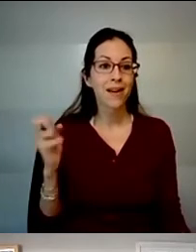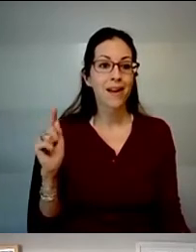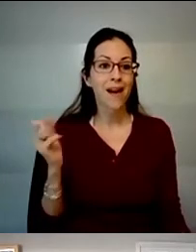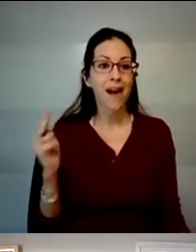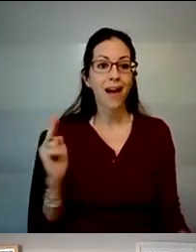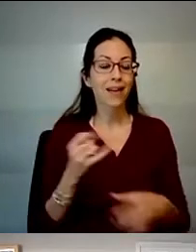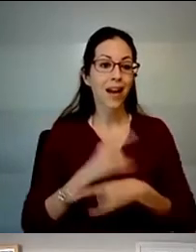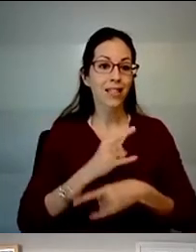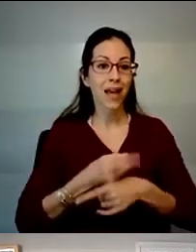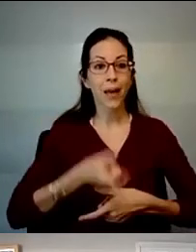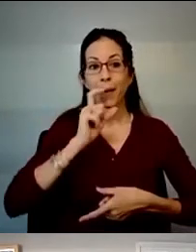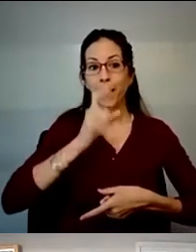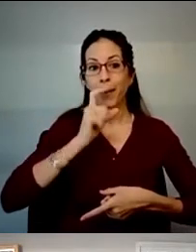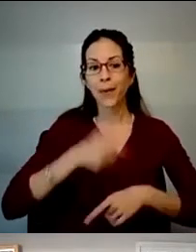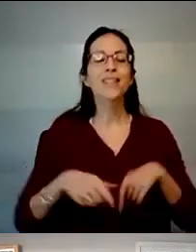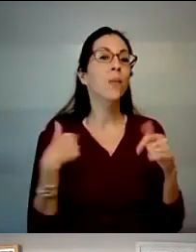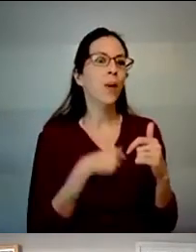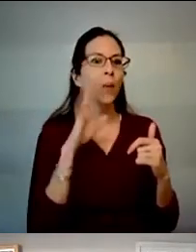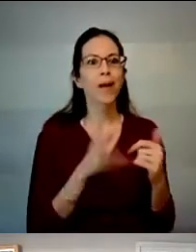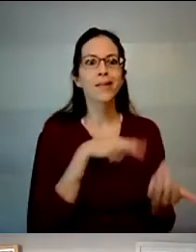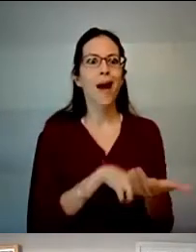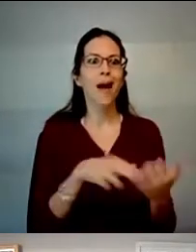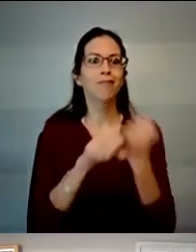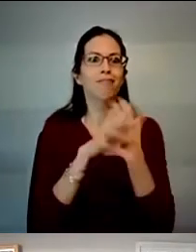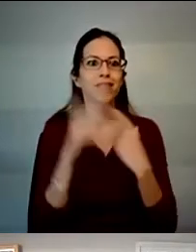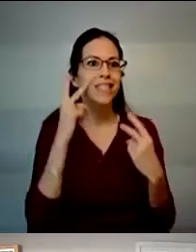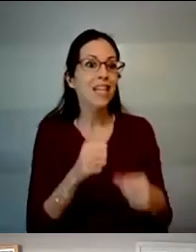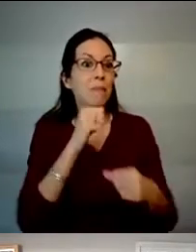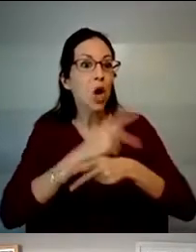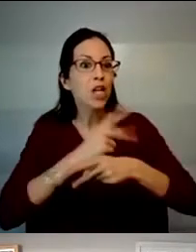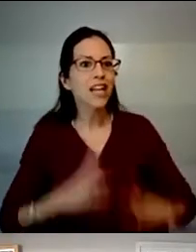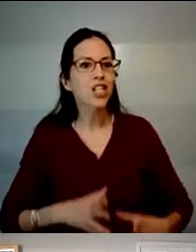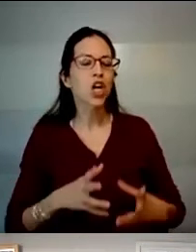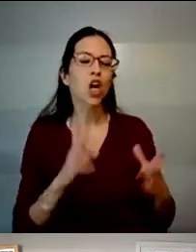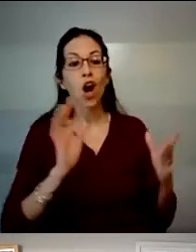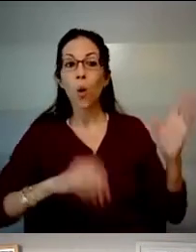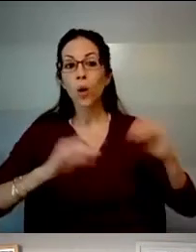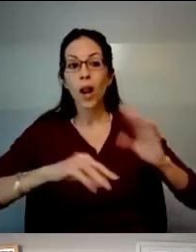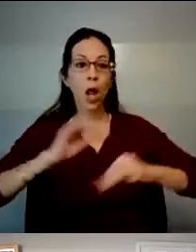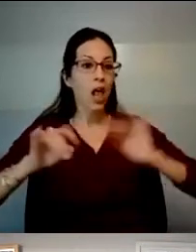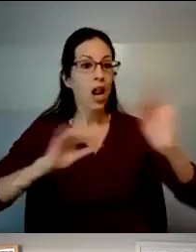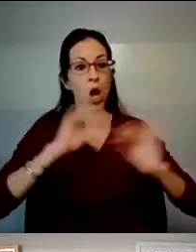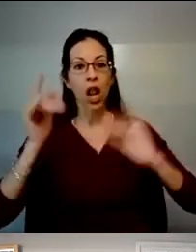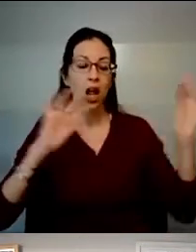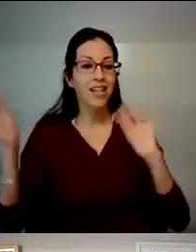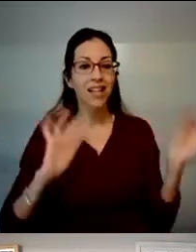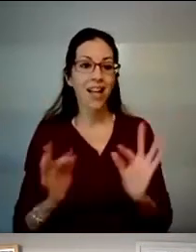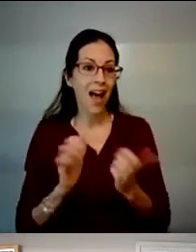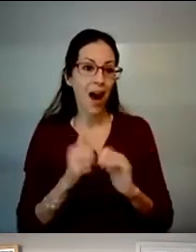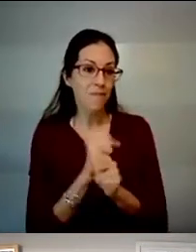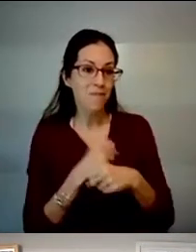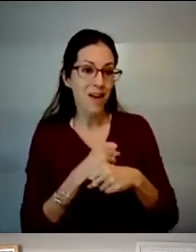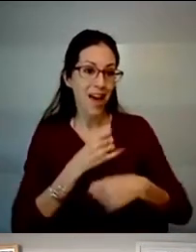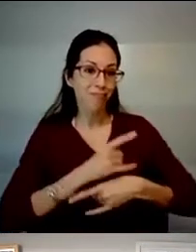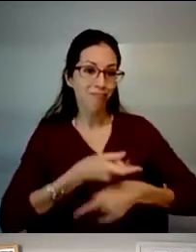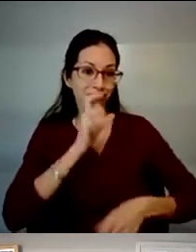a bartender there walking them through the different steps of making a Manhattan, you know, just trying to liven things up, make it a little more fun. Same thing, you send them a